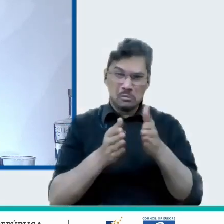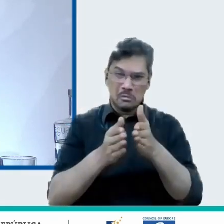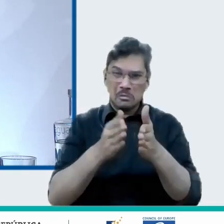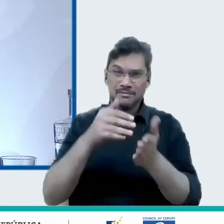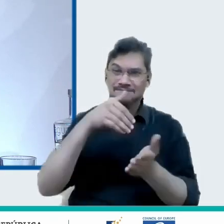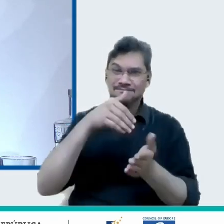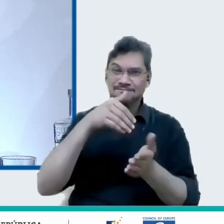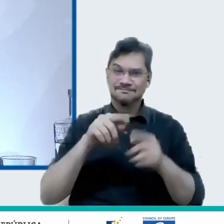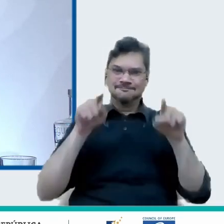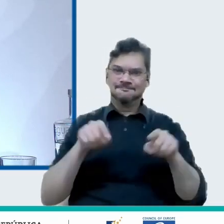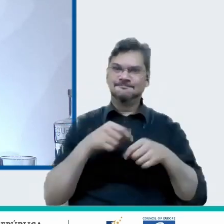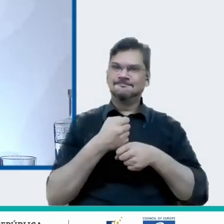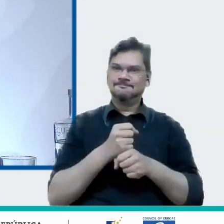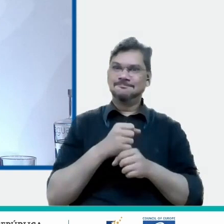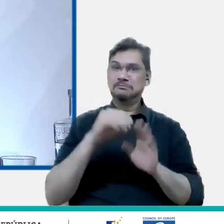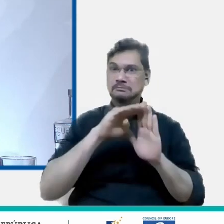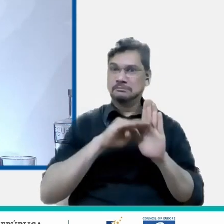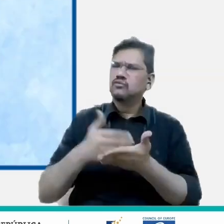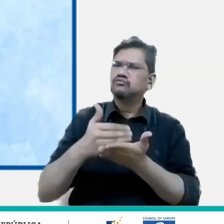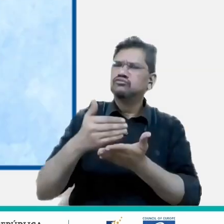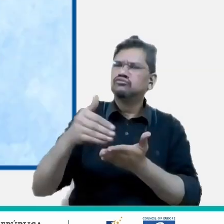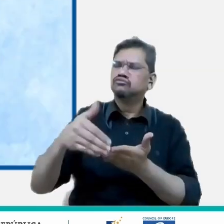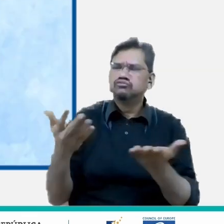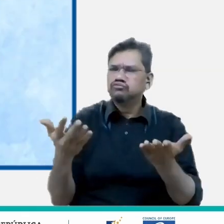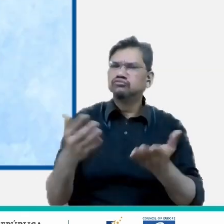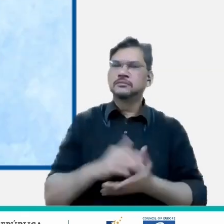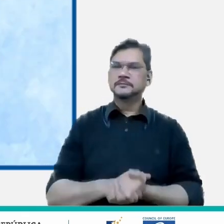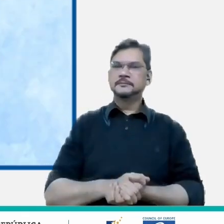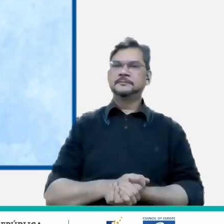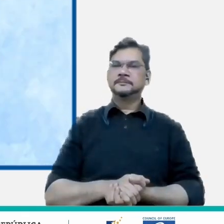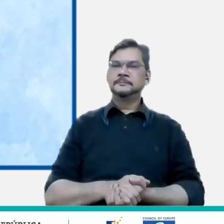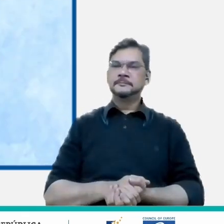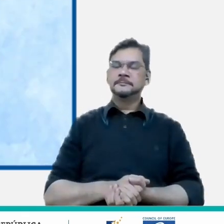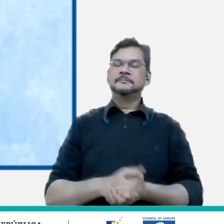by the European Union? The floor is yours. Thank you, dear excellencies,